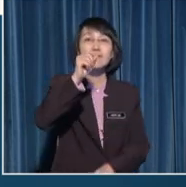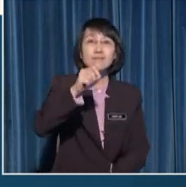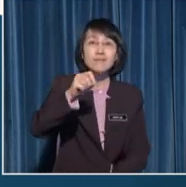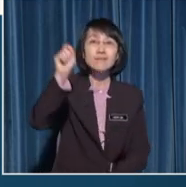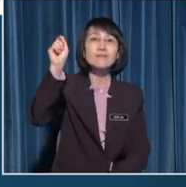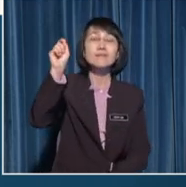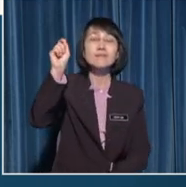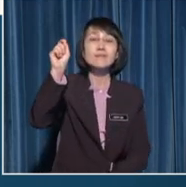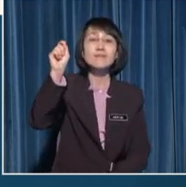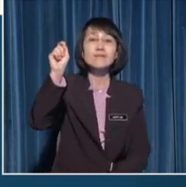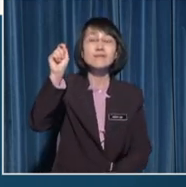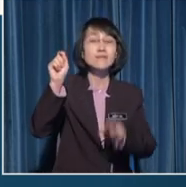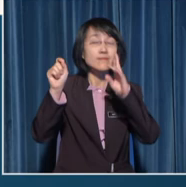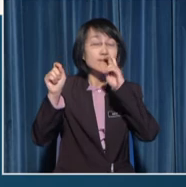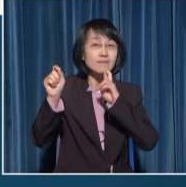red.